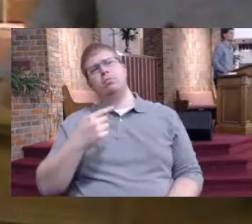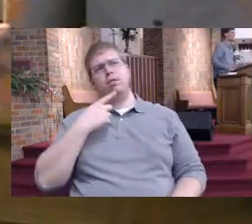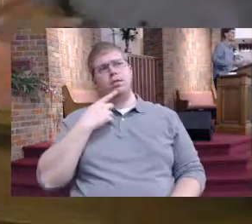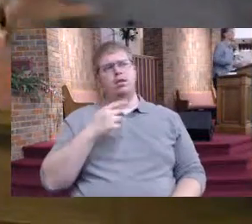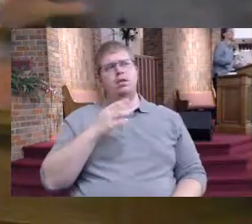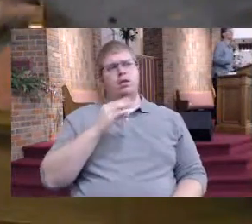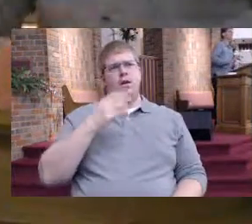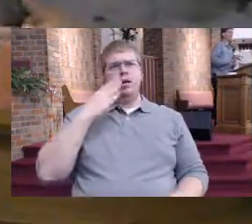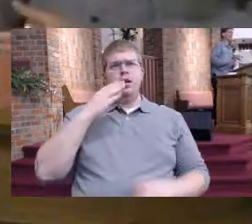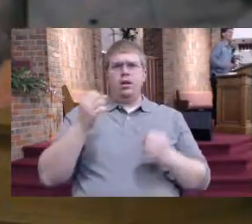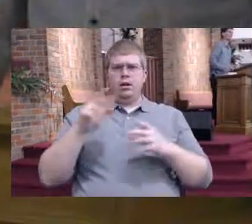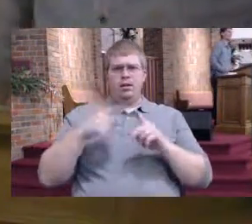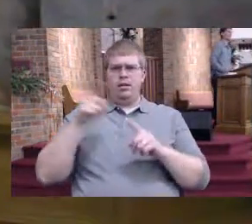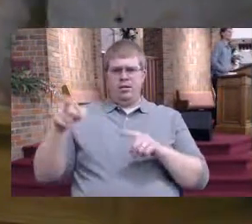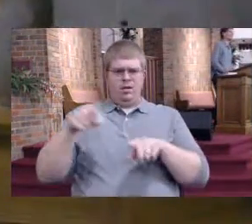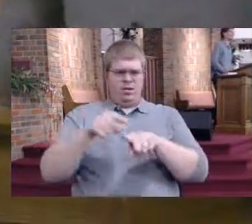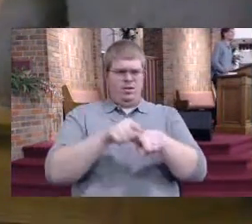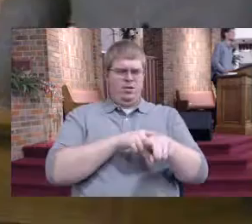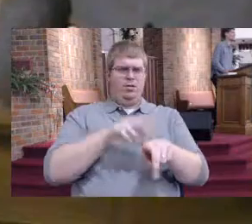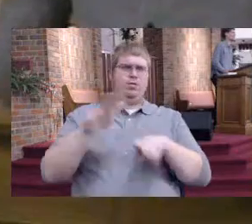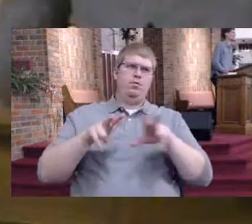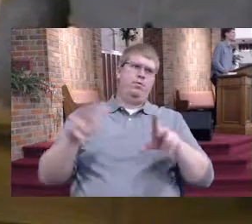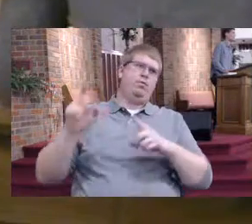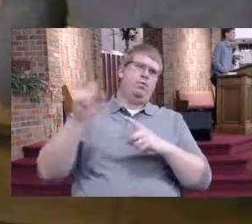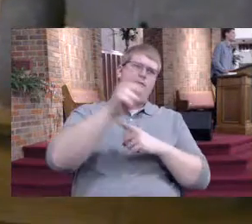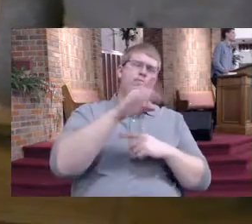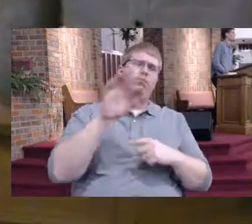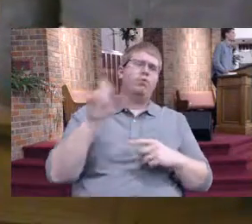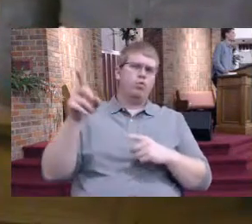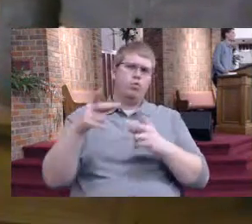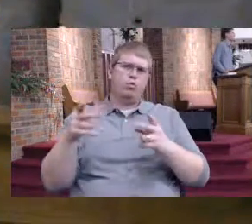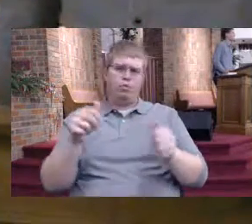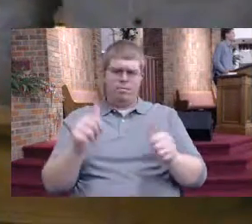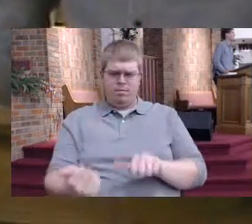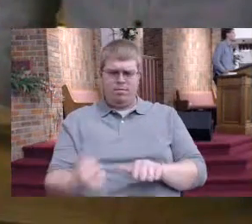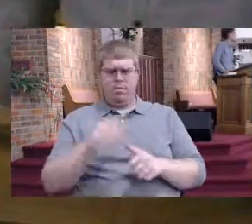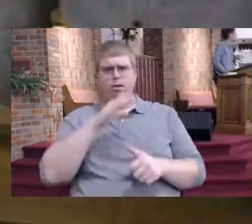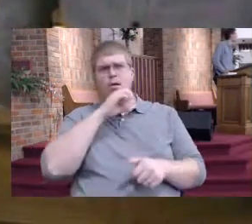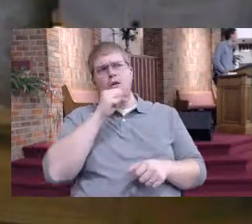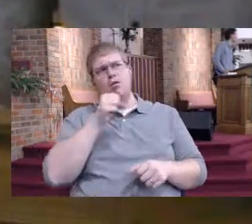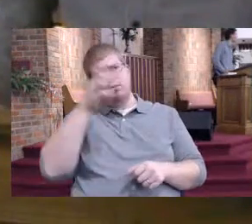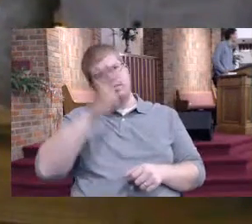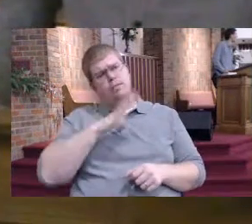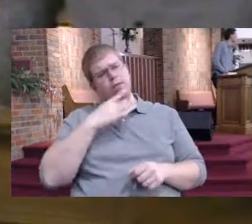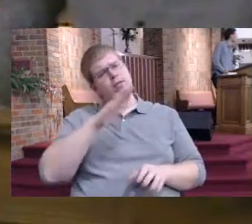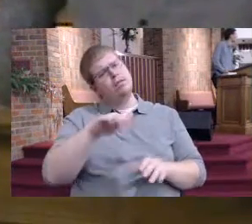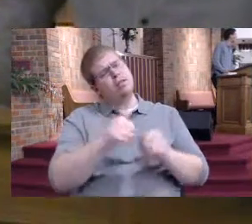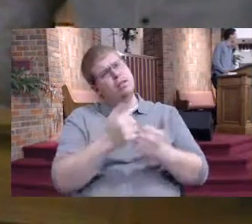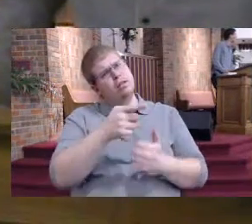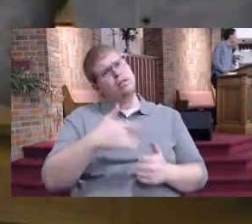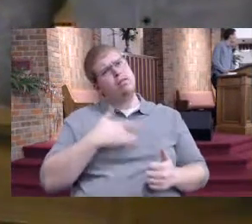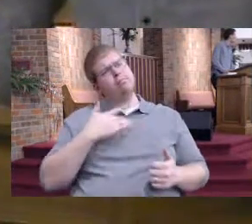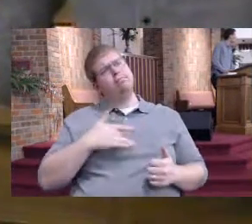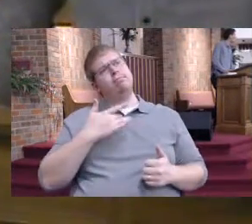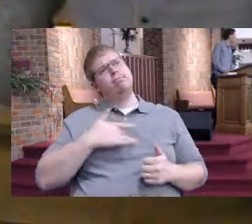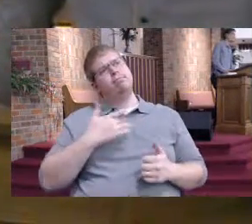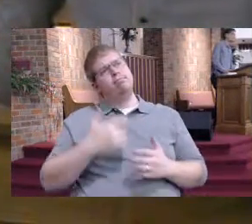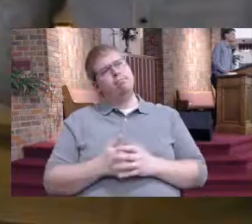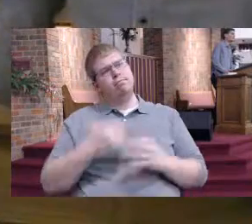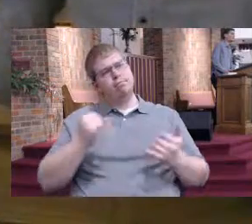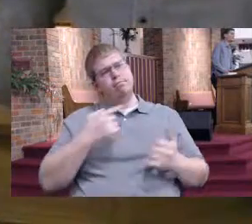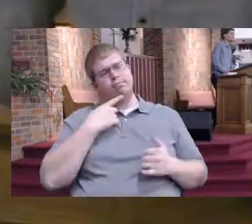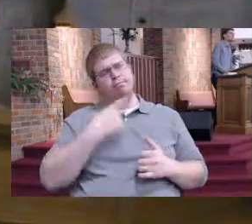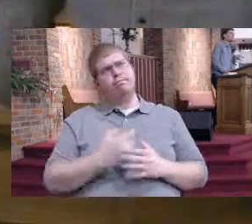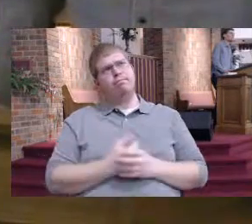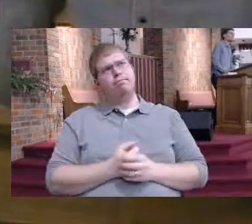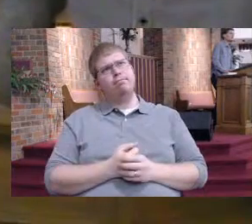houses, and so on our walk back after I baptized this one older gentleman, I asked him, you know, how you feeling now? And he says,